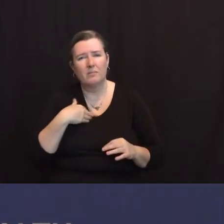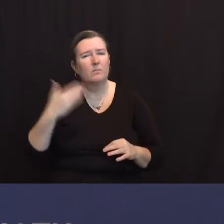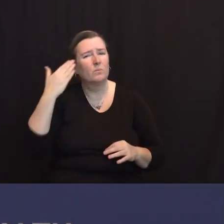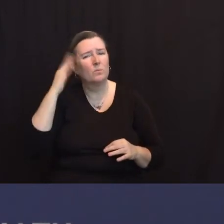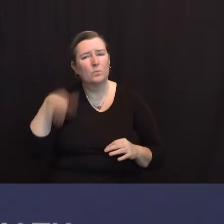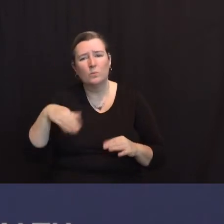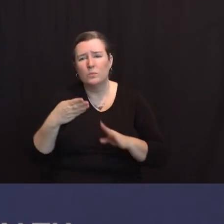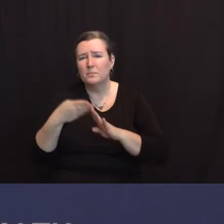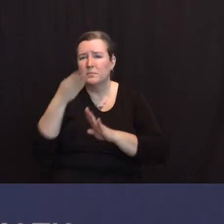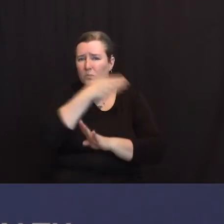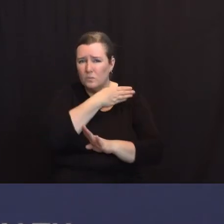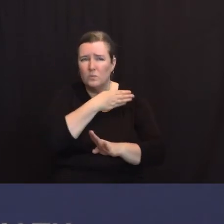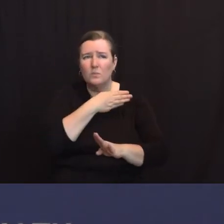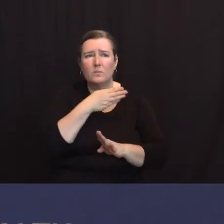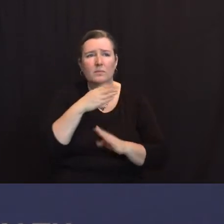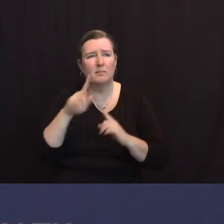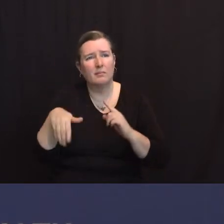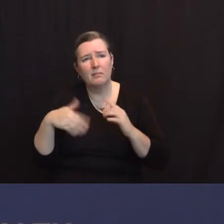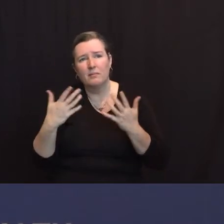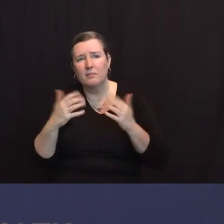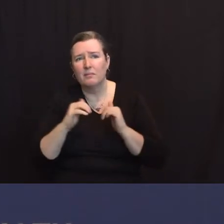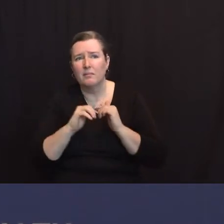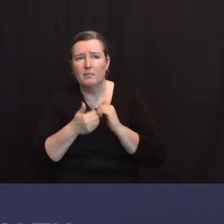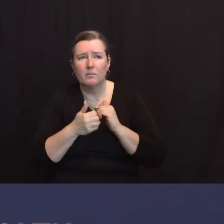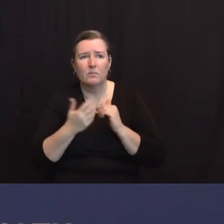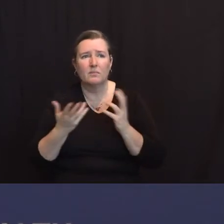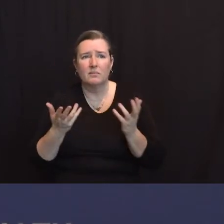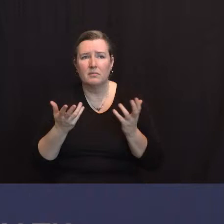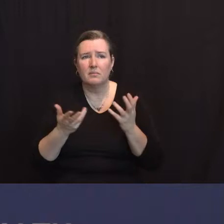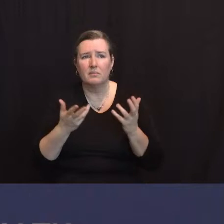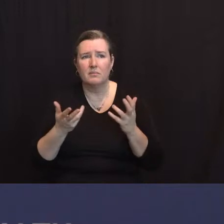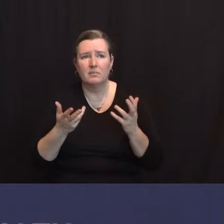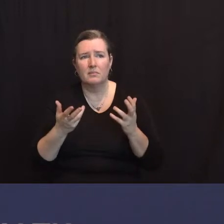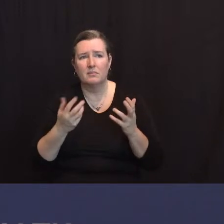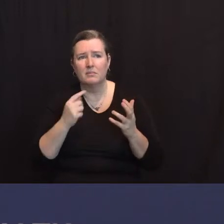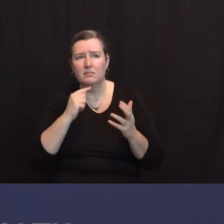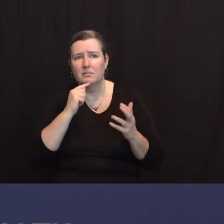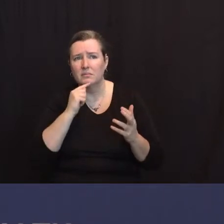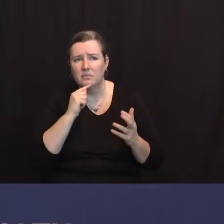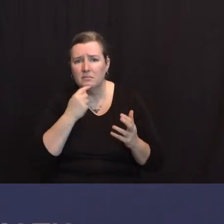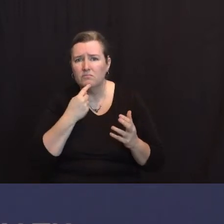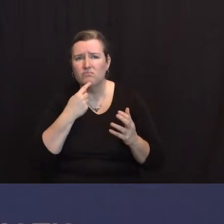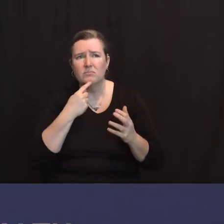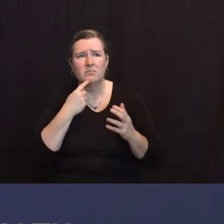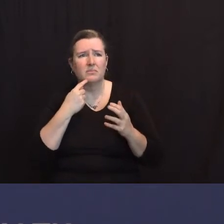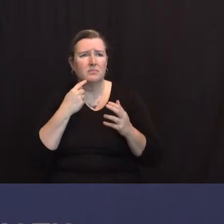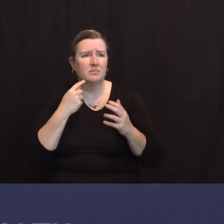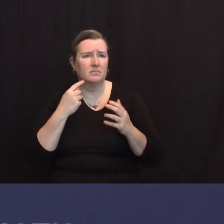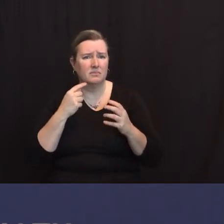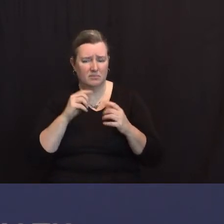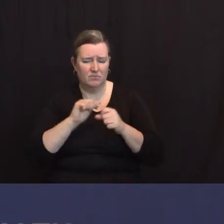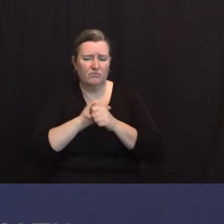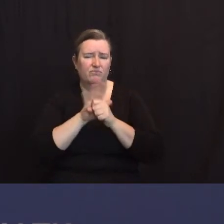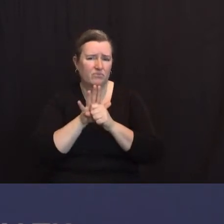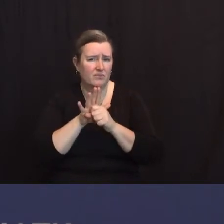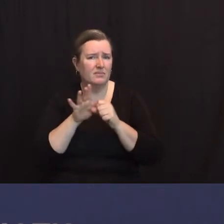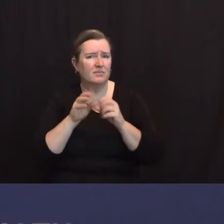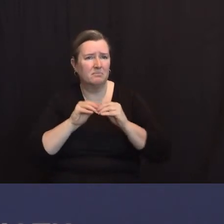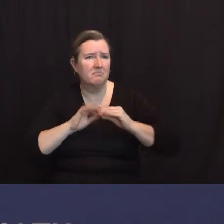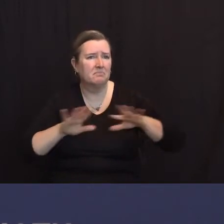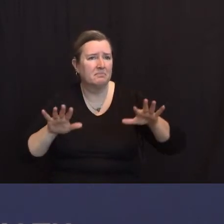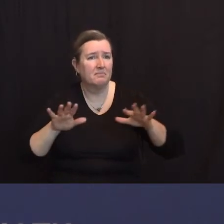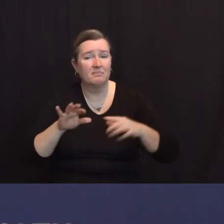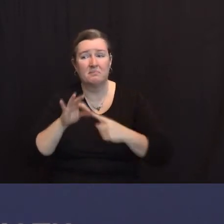the depth of the existence of this virus, and particularly the metro New York counties that got